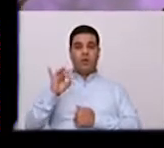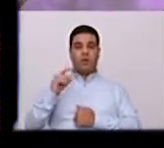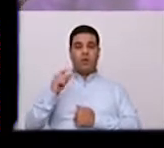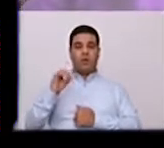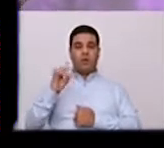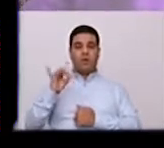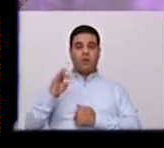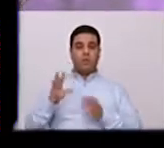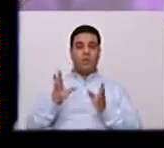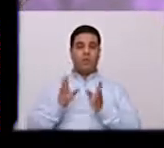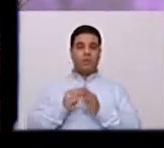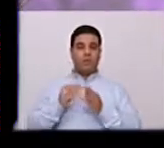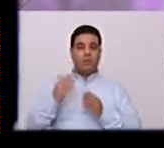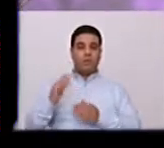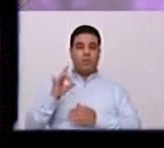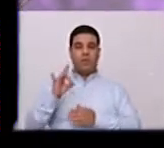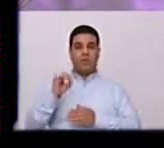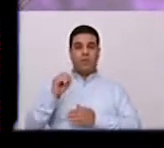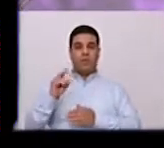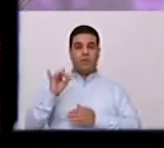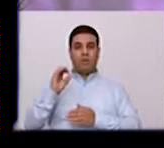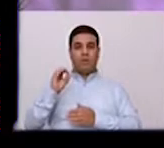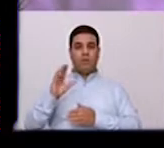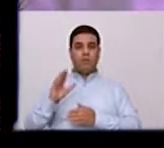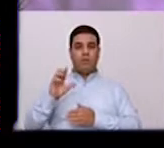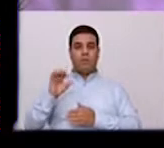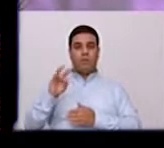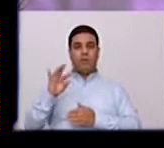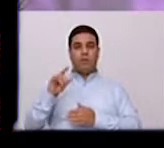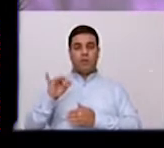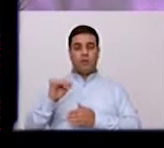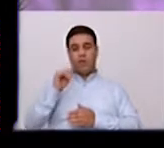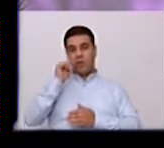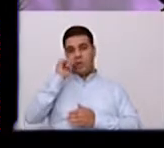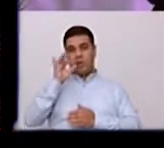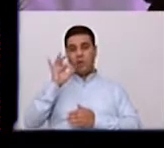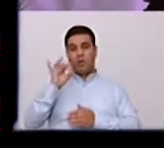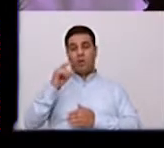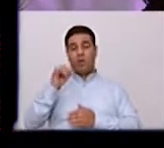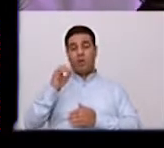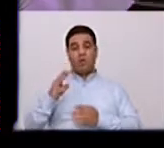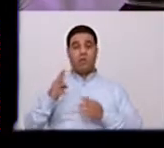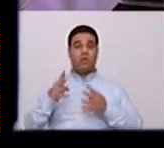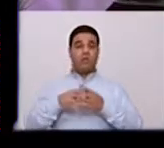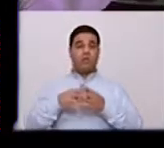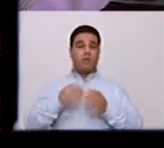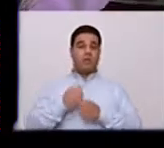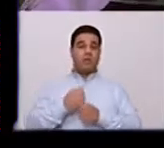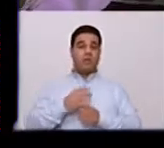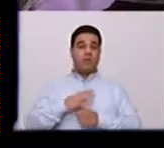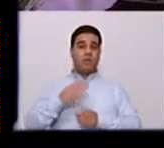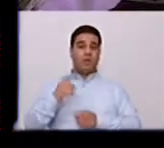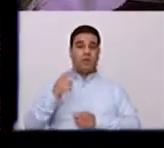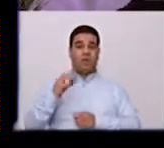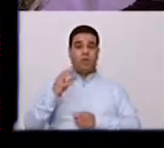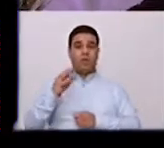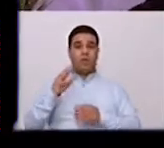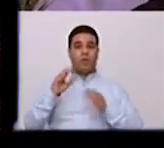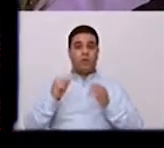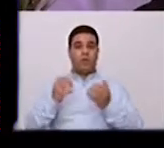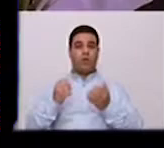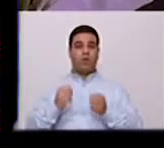organizm bilan RTC belgili erkak organizm chaqishtirilgan. Gameta